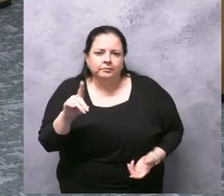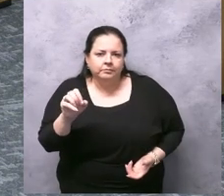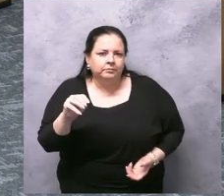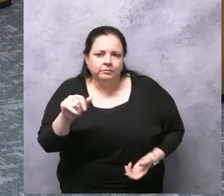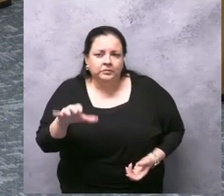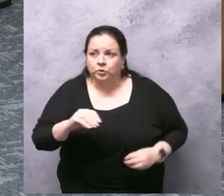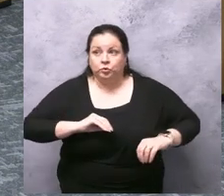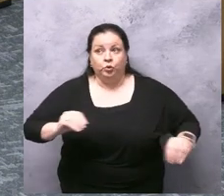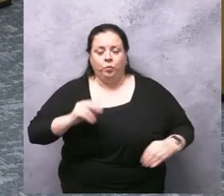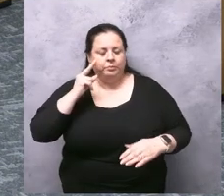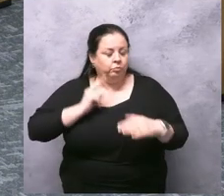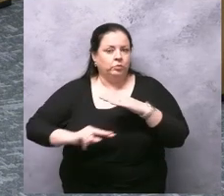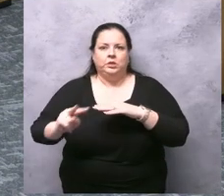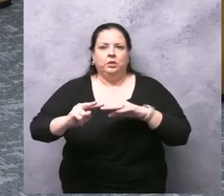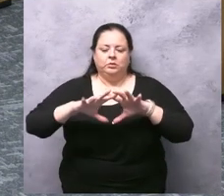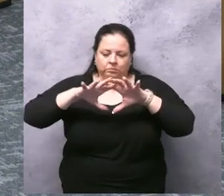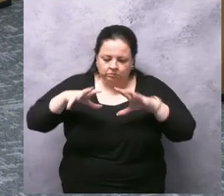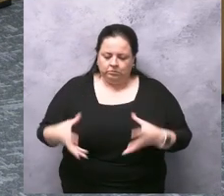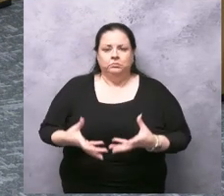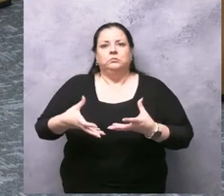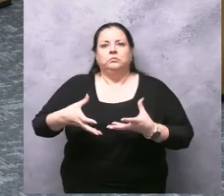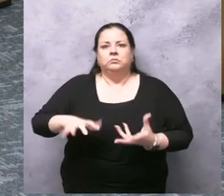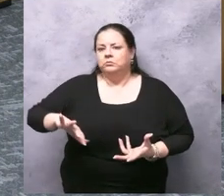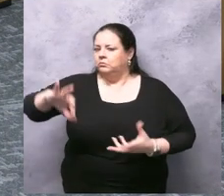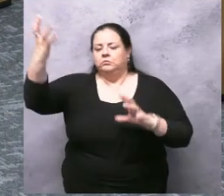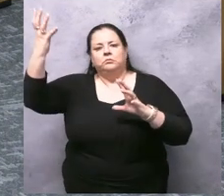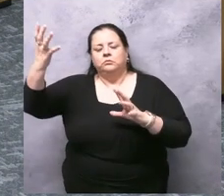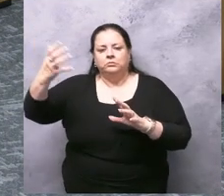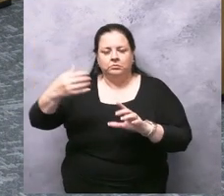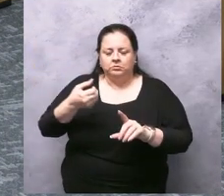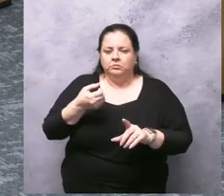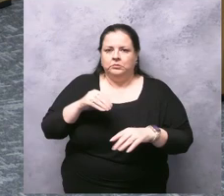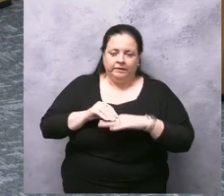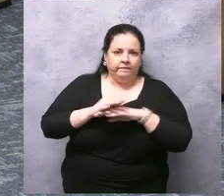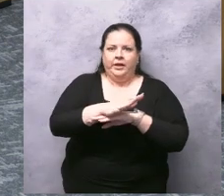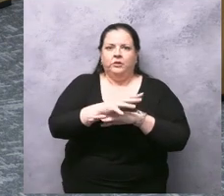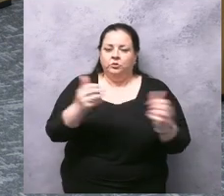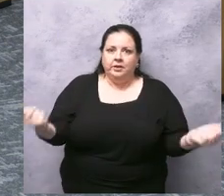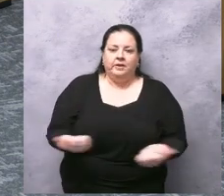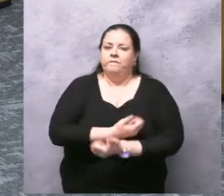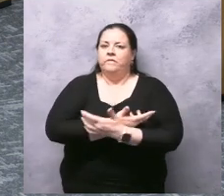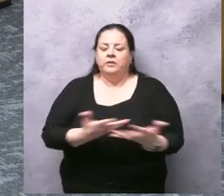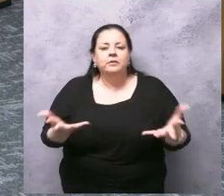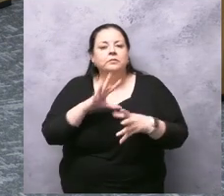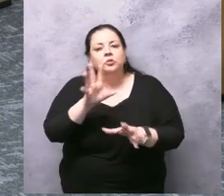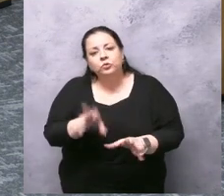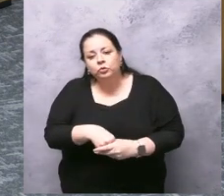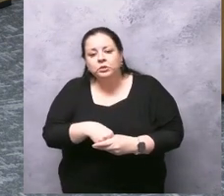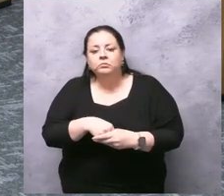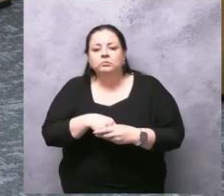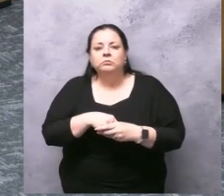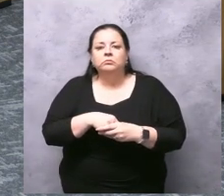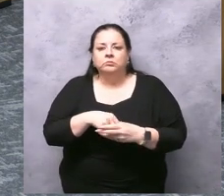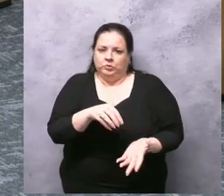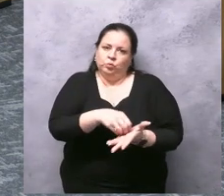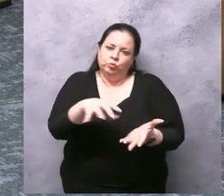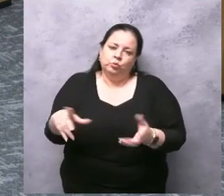predicted the global pandemic and the effect that it had on everything, including